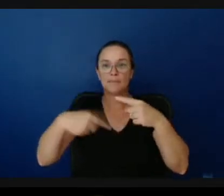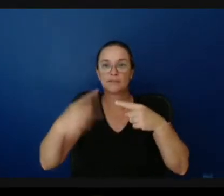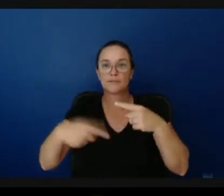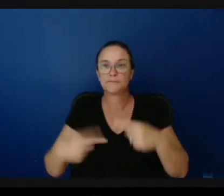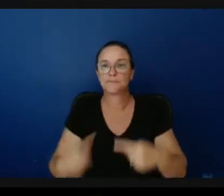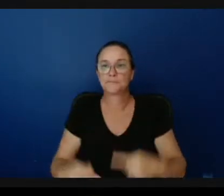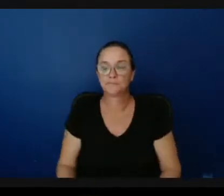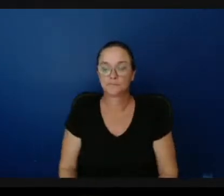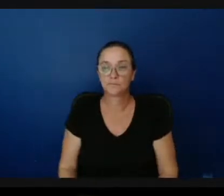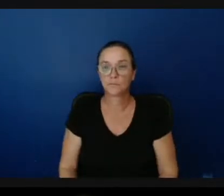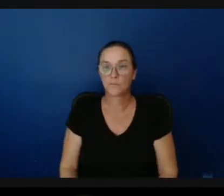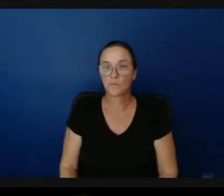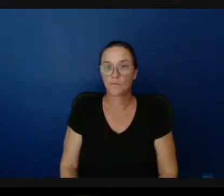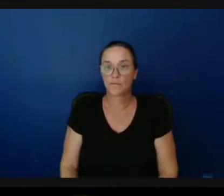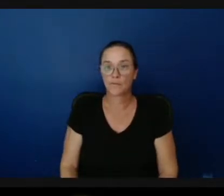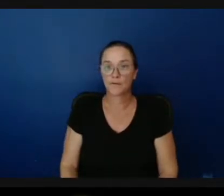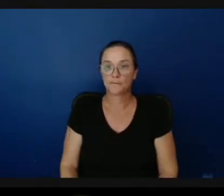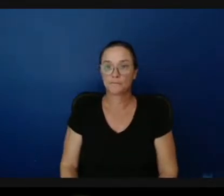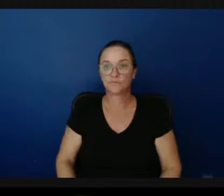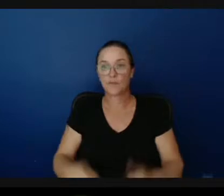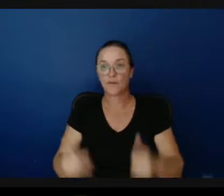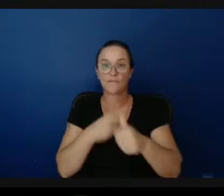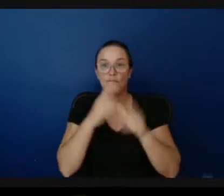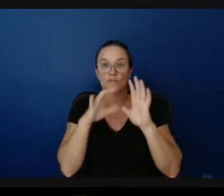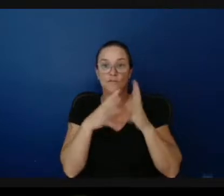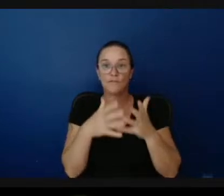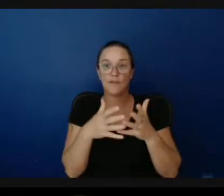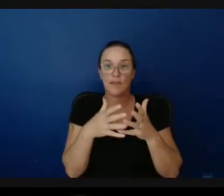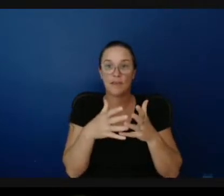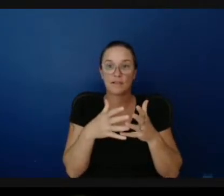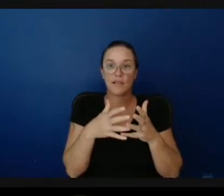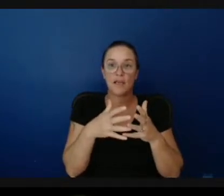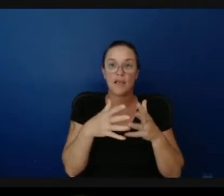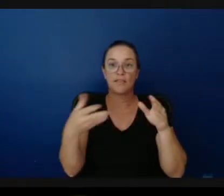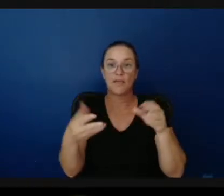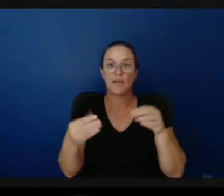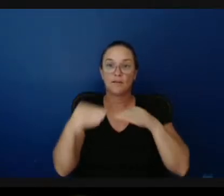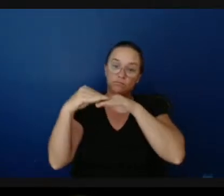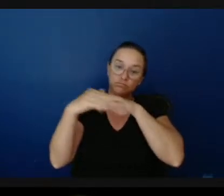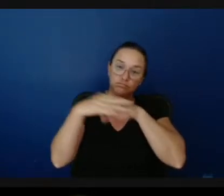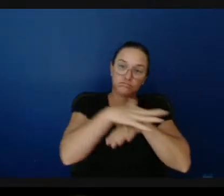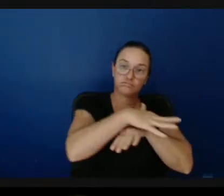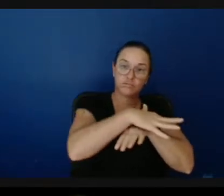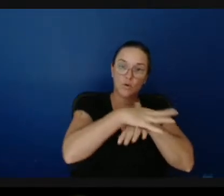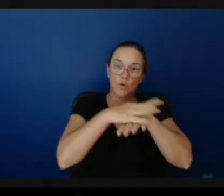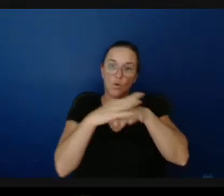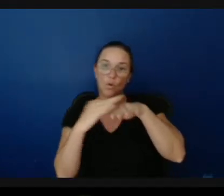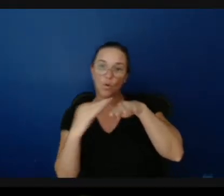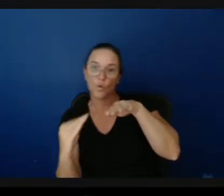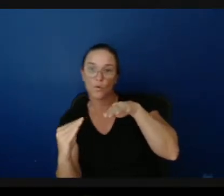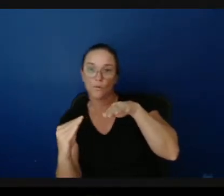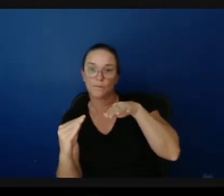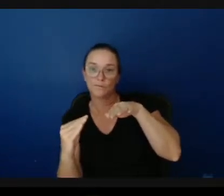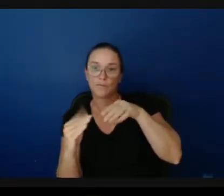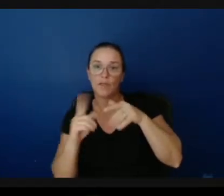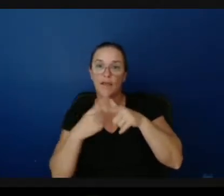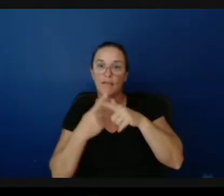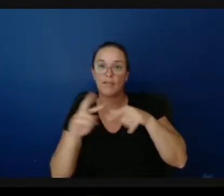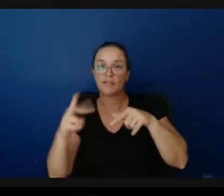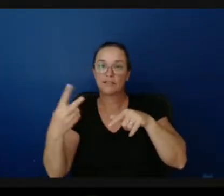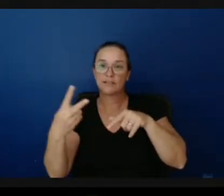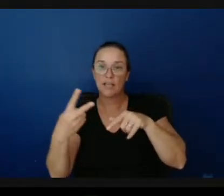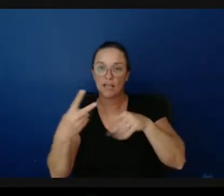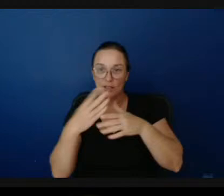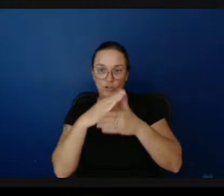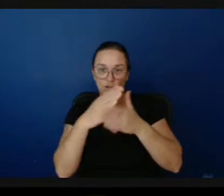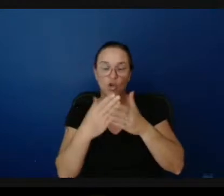through this. That first phase, there's a drainback in the first phase. You see overturning of the lava lake. The second phase comes in. It